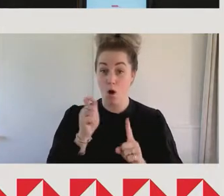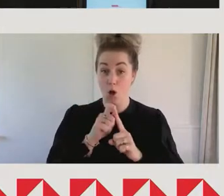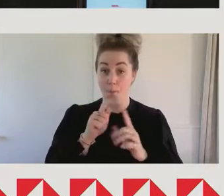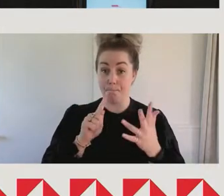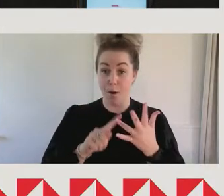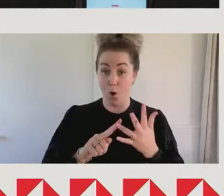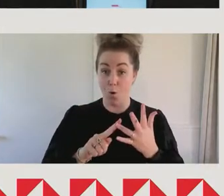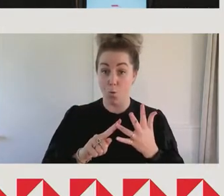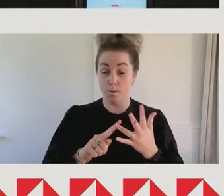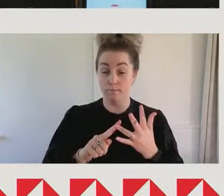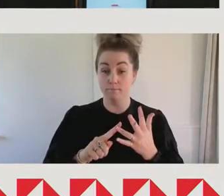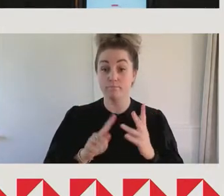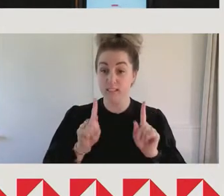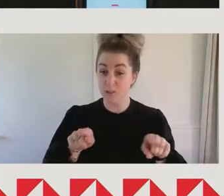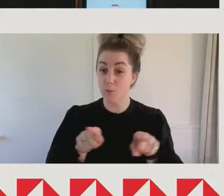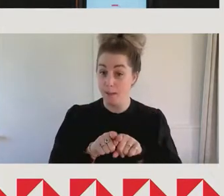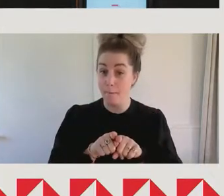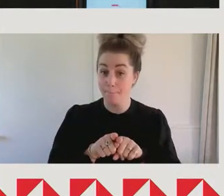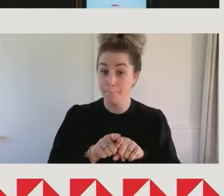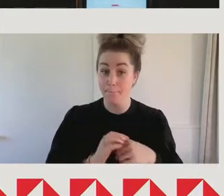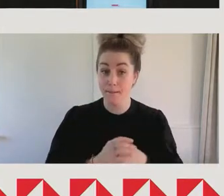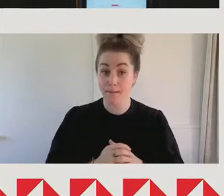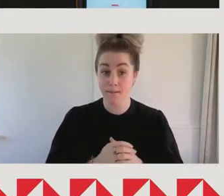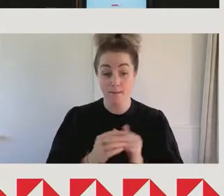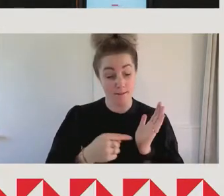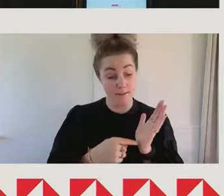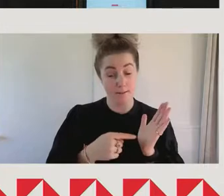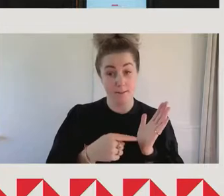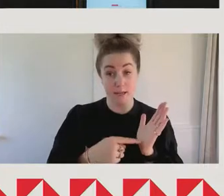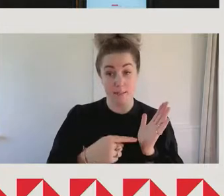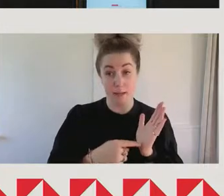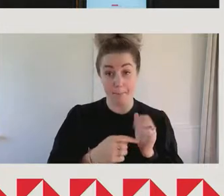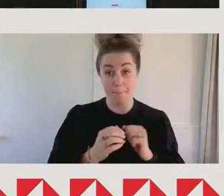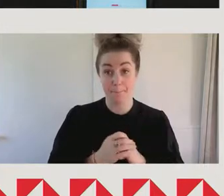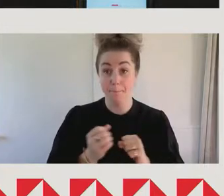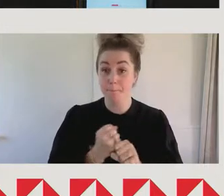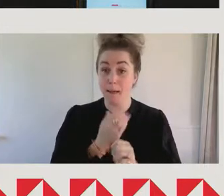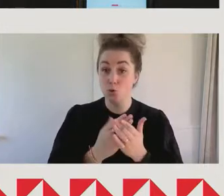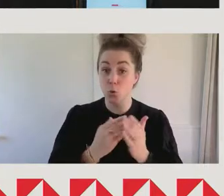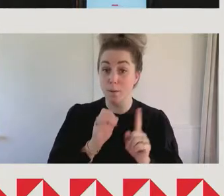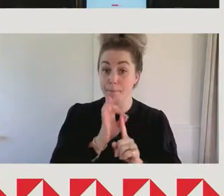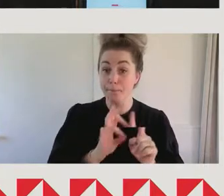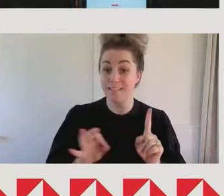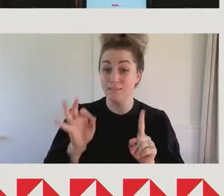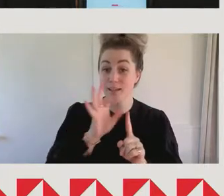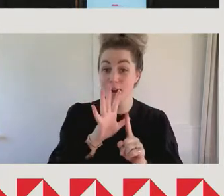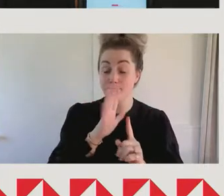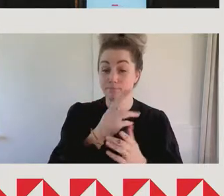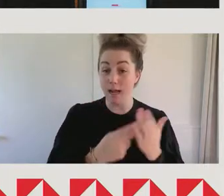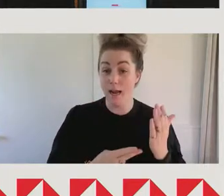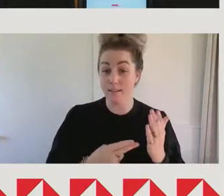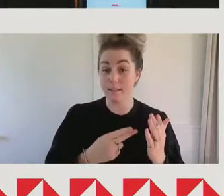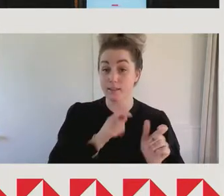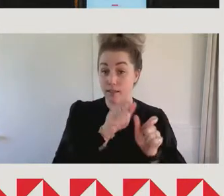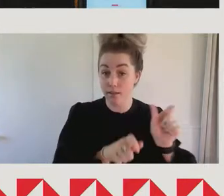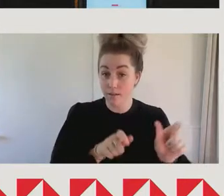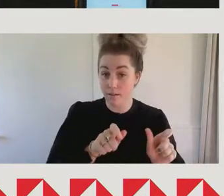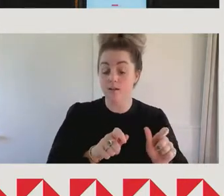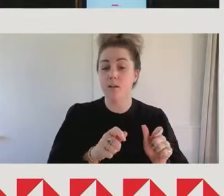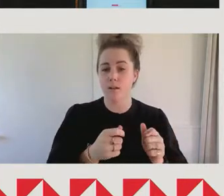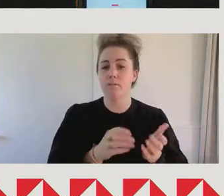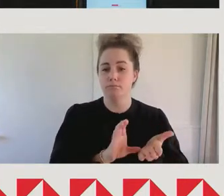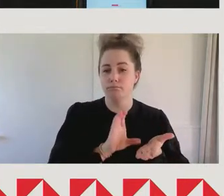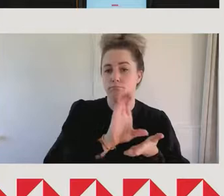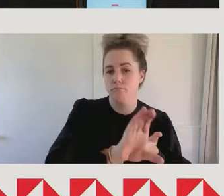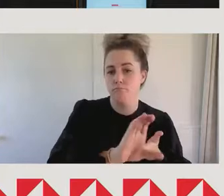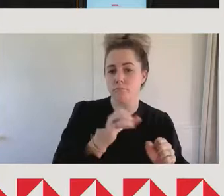art strategy remain the same tangatsa ensuring Pacifica artists and arts practitioners are resourced to develop